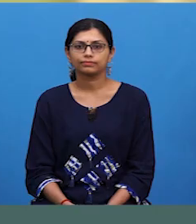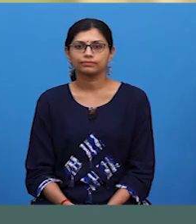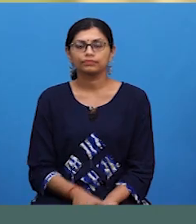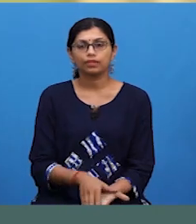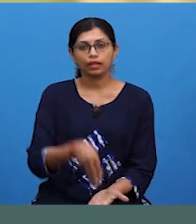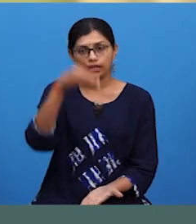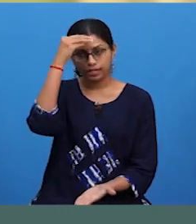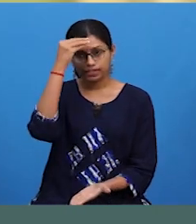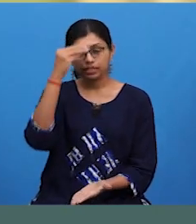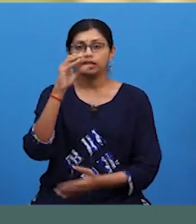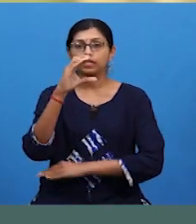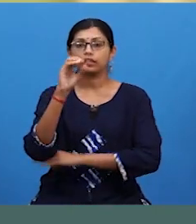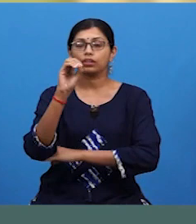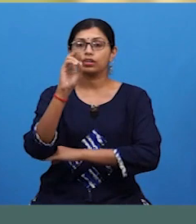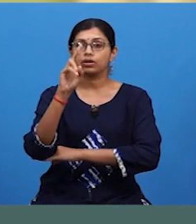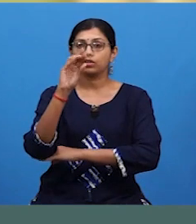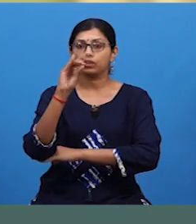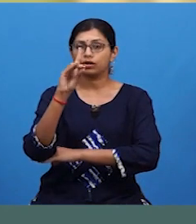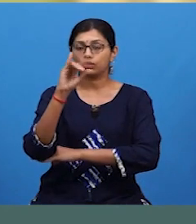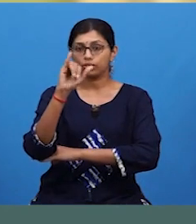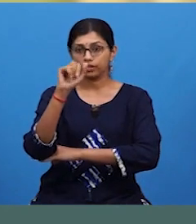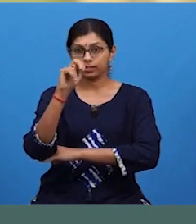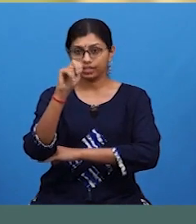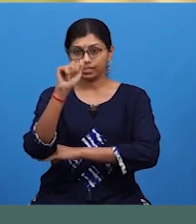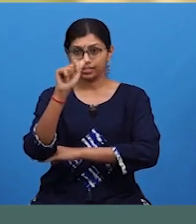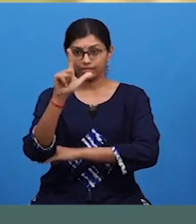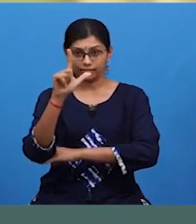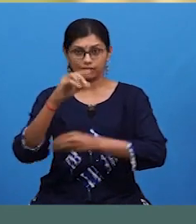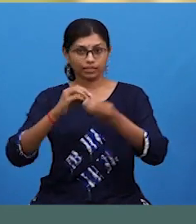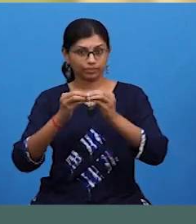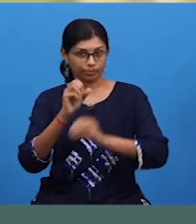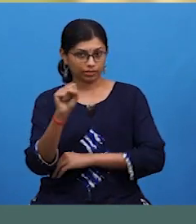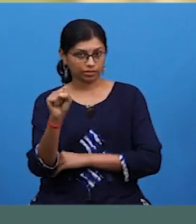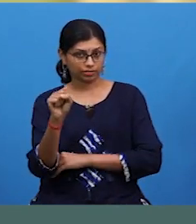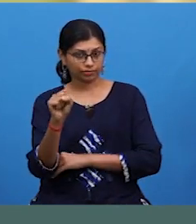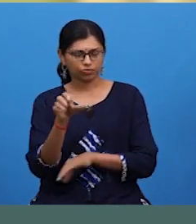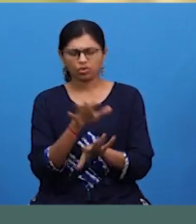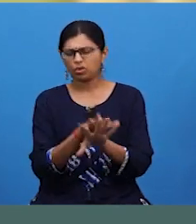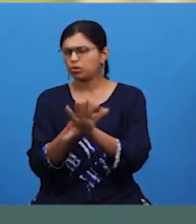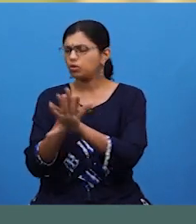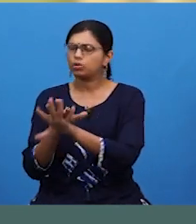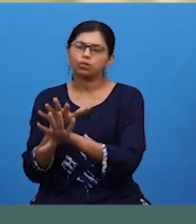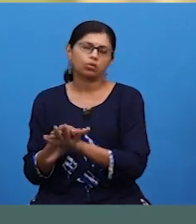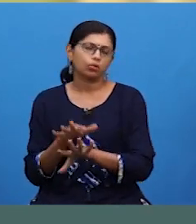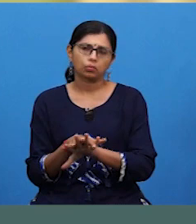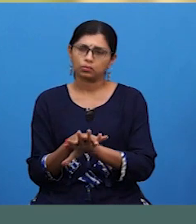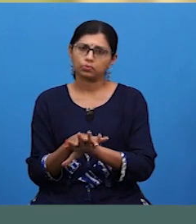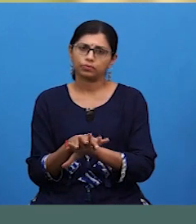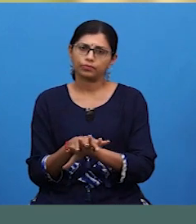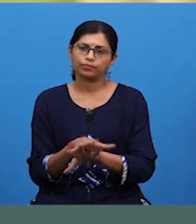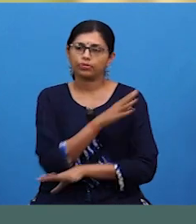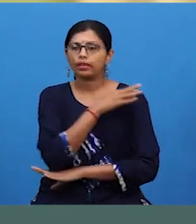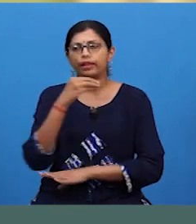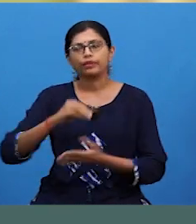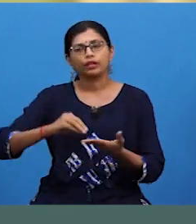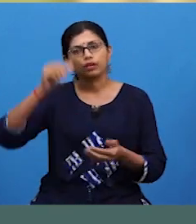Learning about ordinal numbers are a bit tricky. There are actually a lot for us to learn and